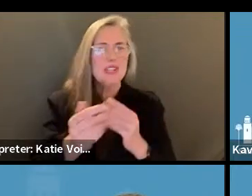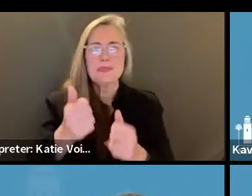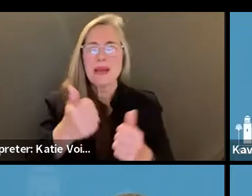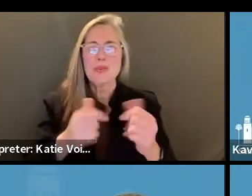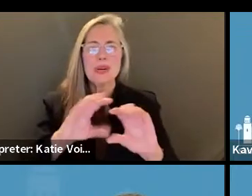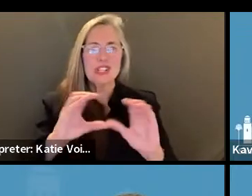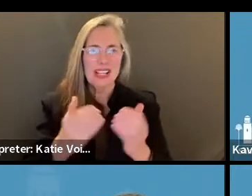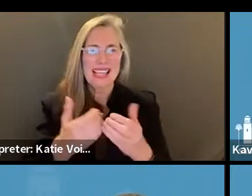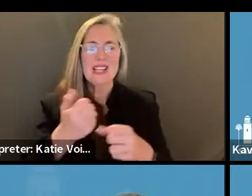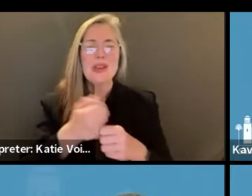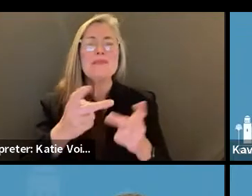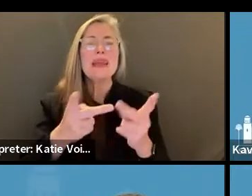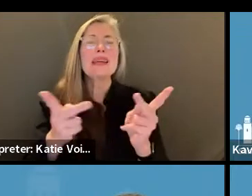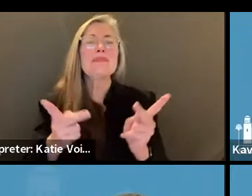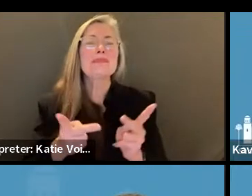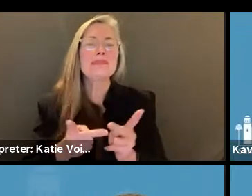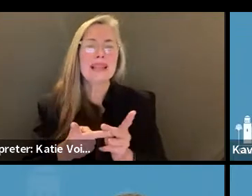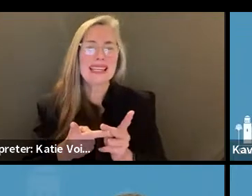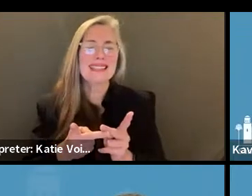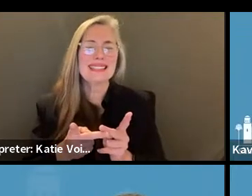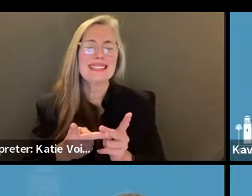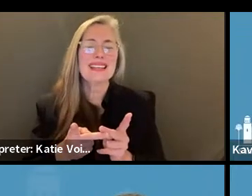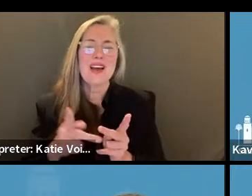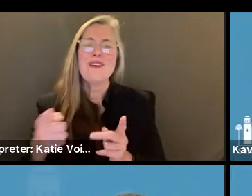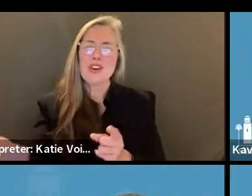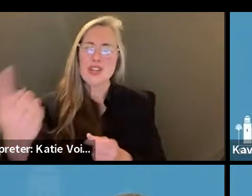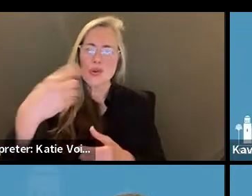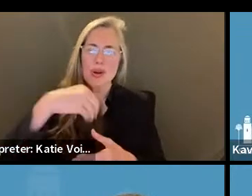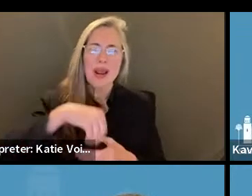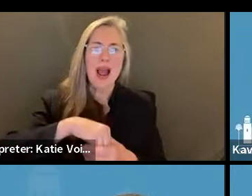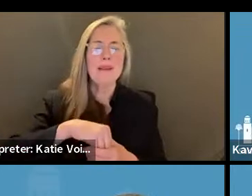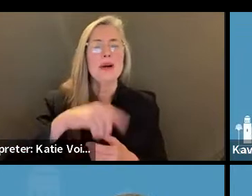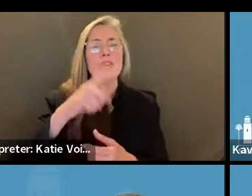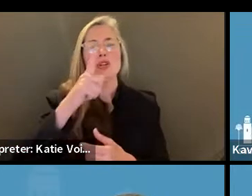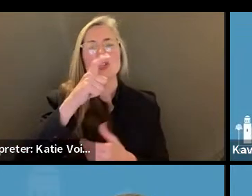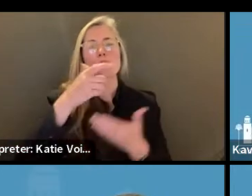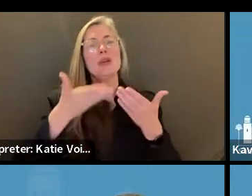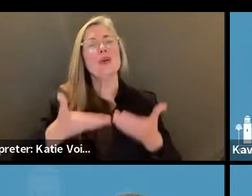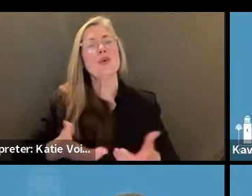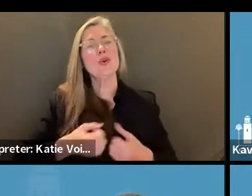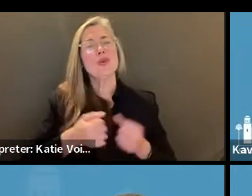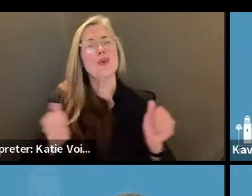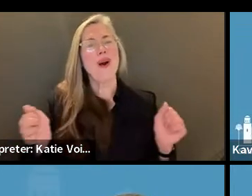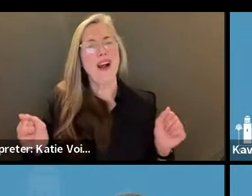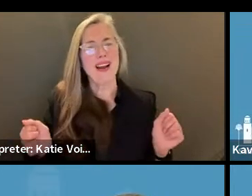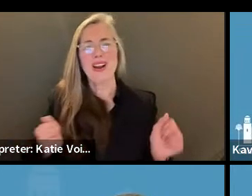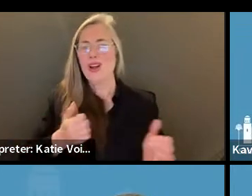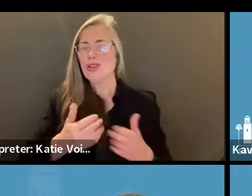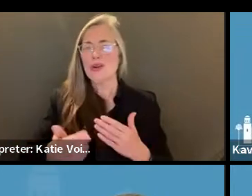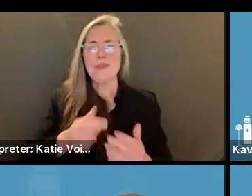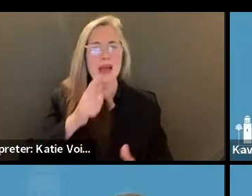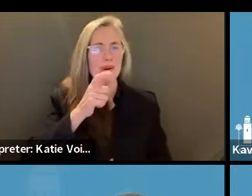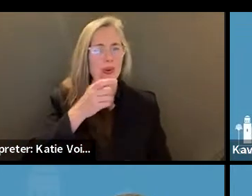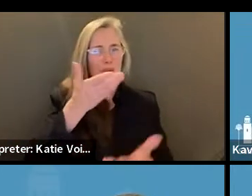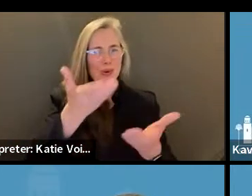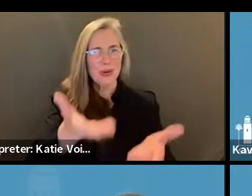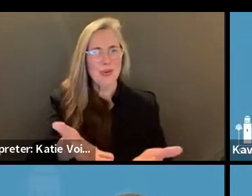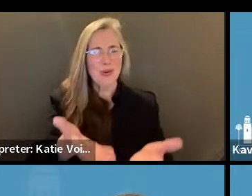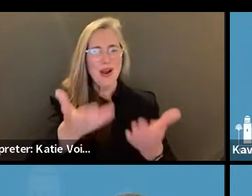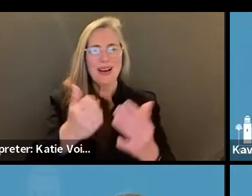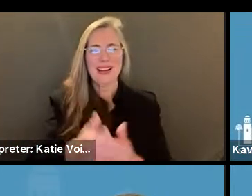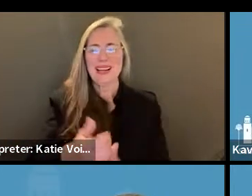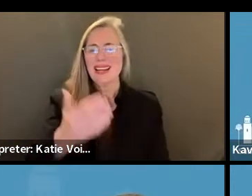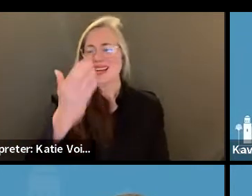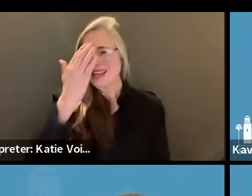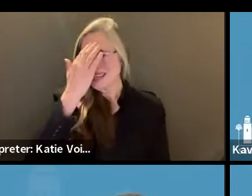creating a place and space for you to be who you are, no matter who you are. And then I know that it's, he